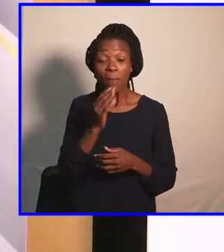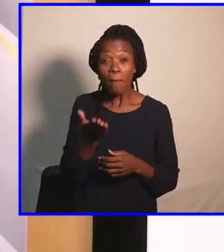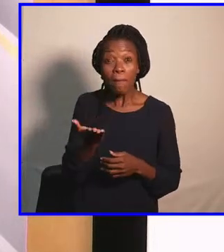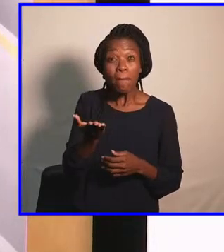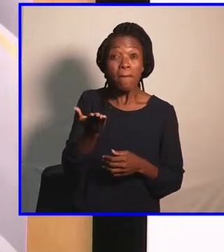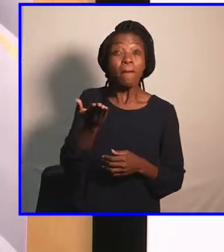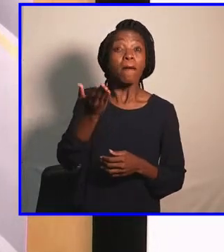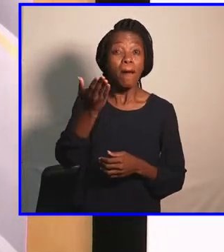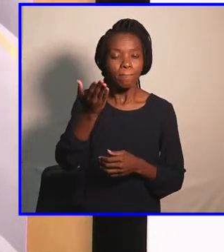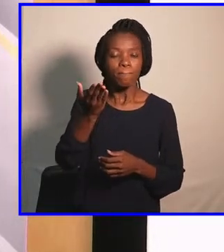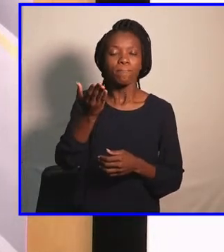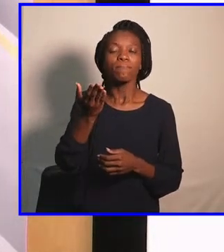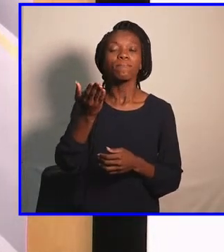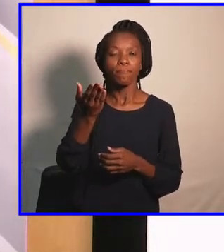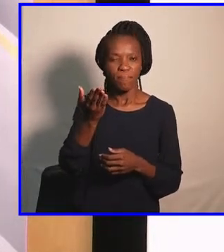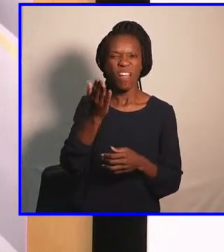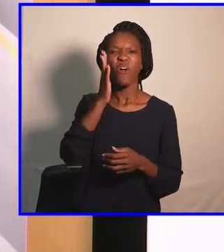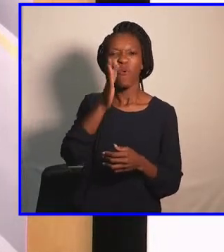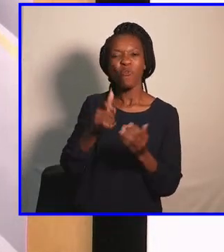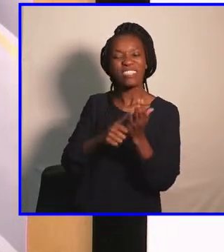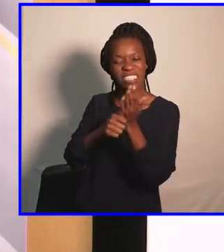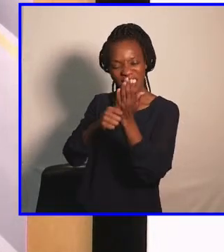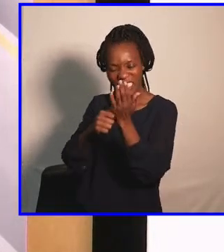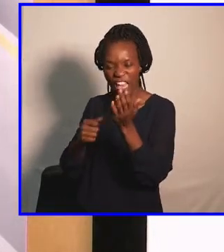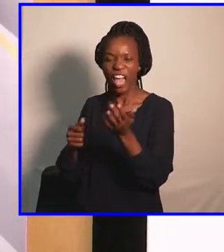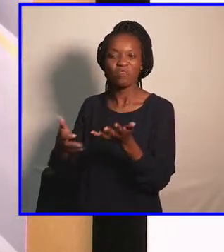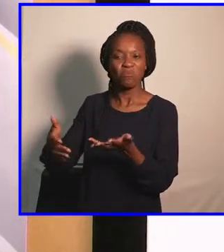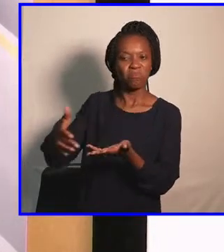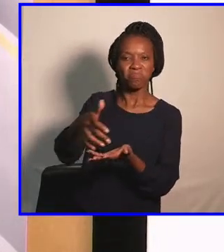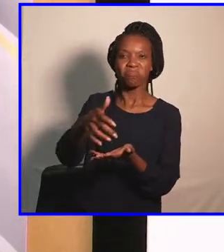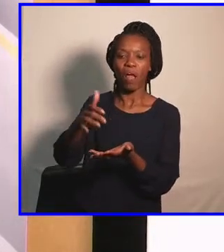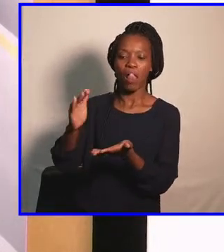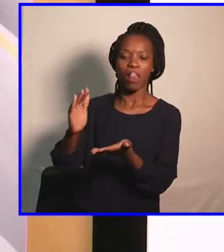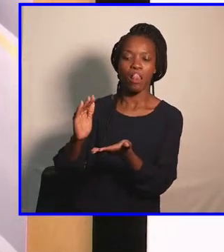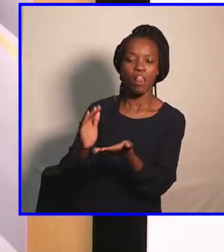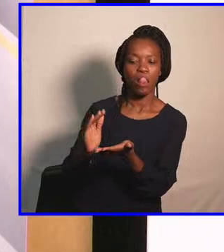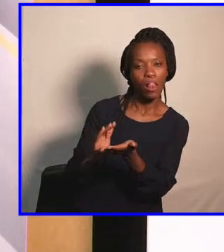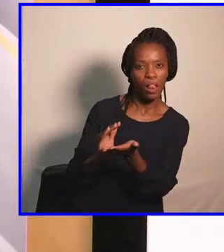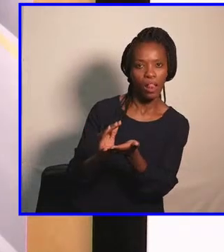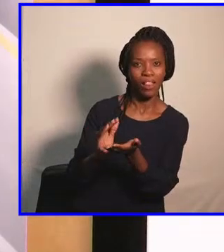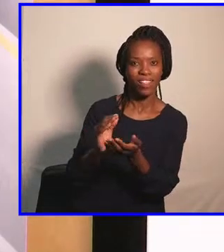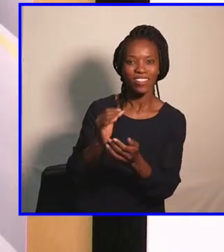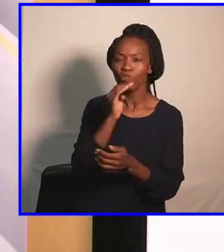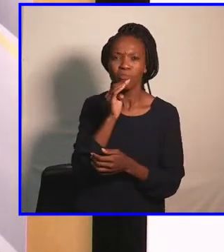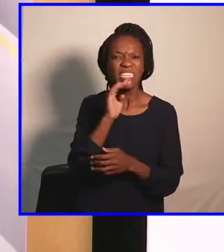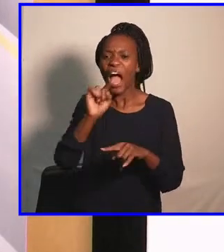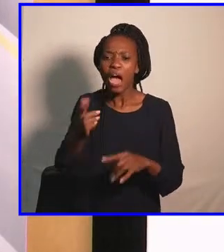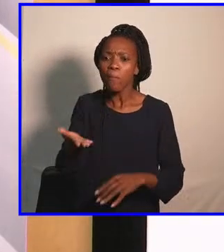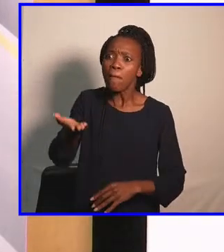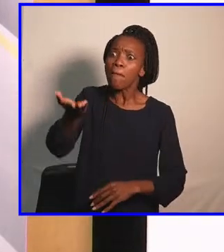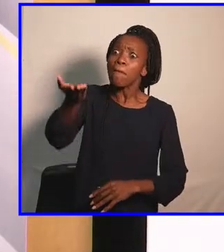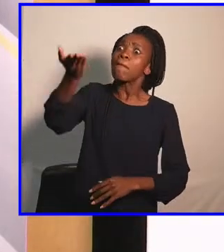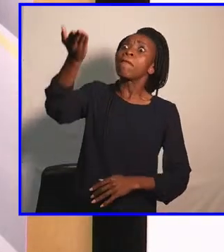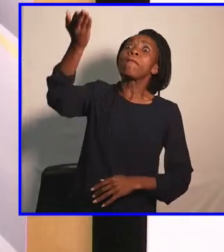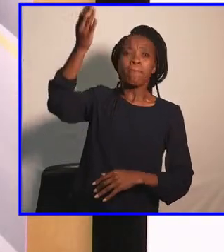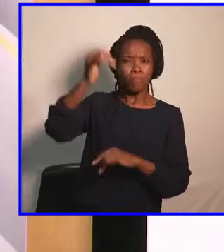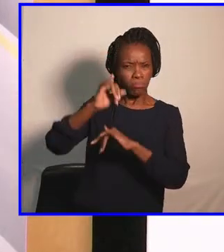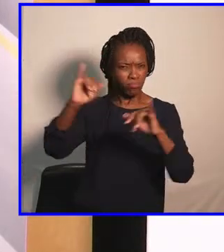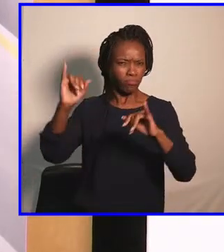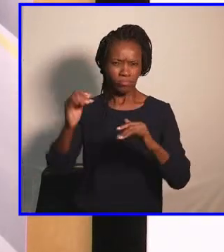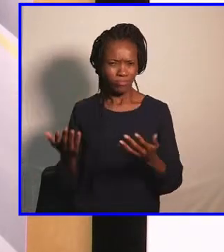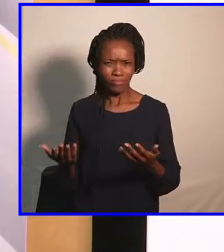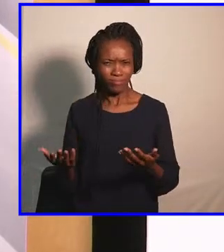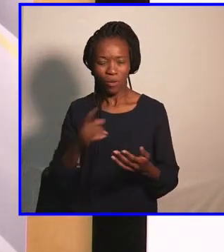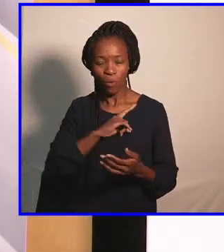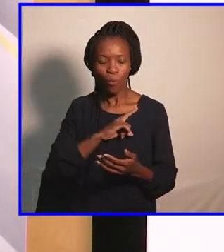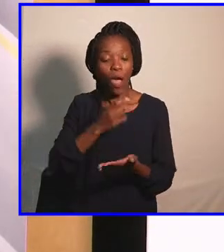revenue will come in, but there's a tipping point where it becomes irrational for economic